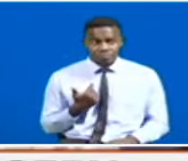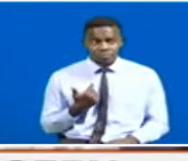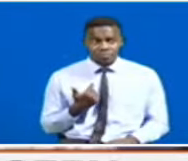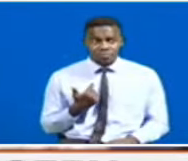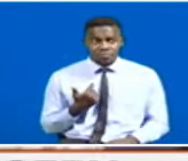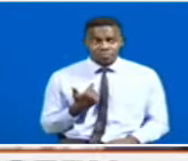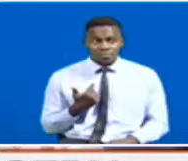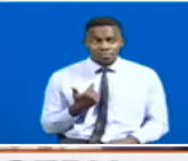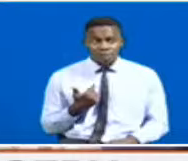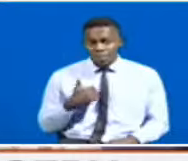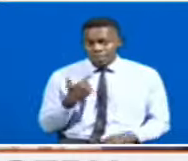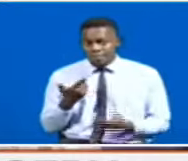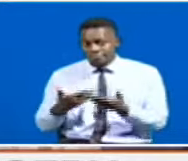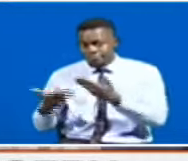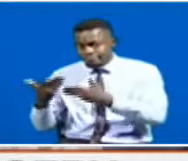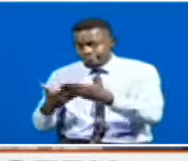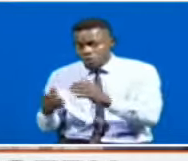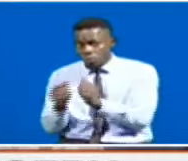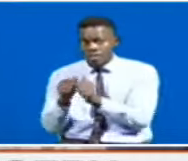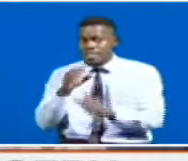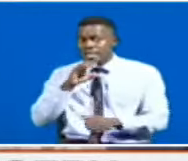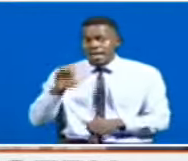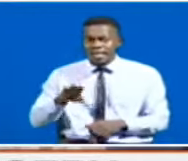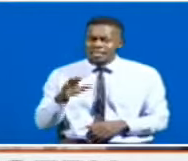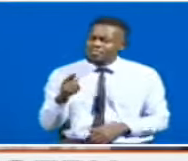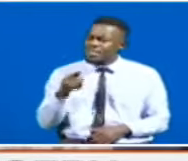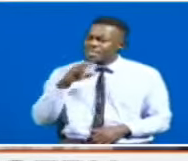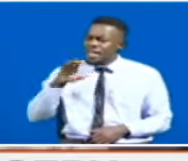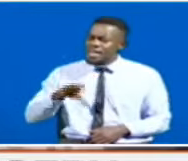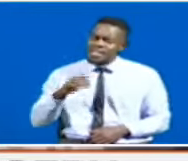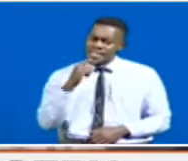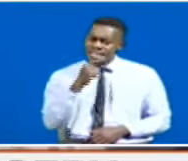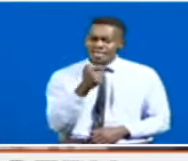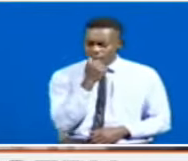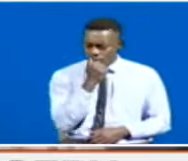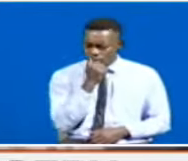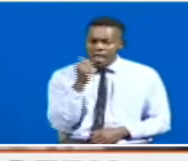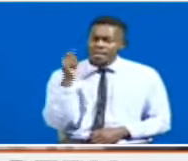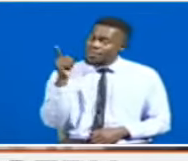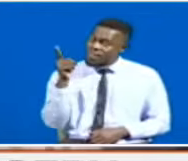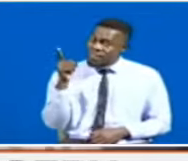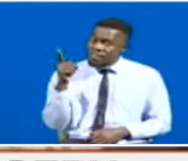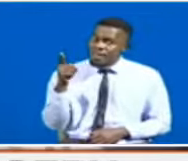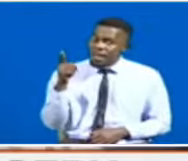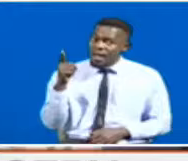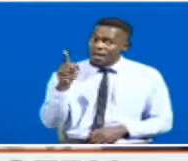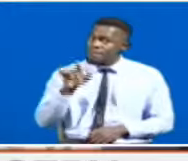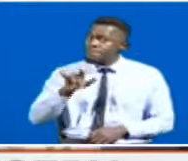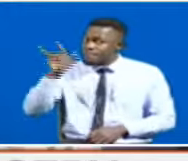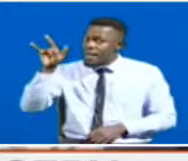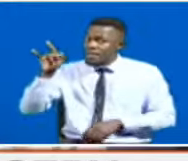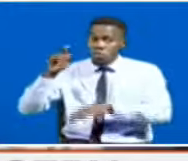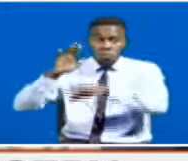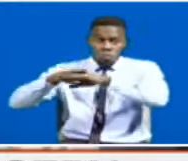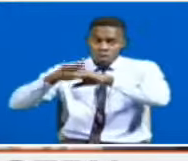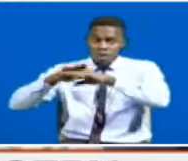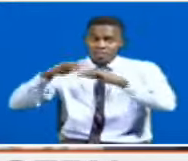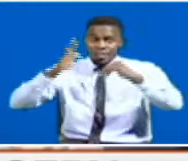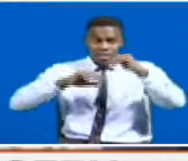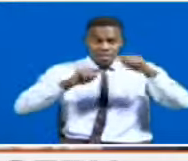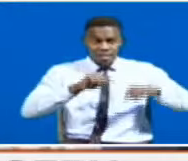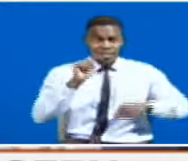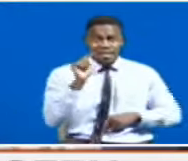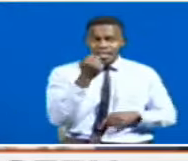kuna kasi mingi kula Australia. Nikaona ya kwamba priority ni mpatie mtoto kwanza. Because after that, angetununulia